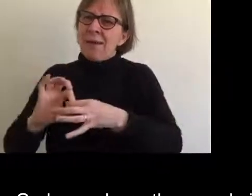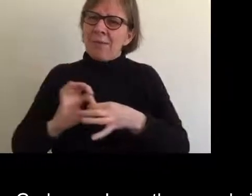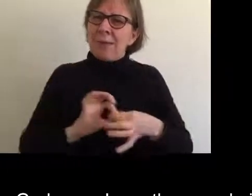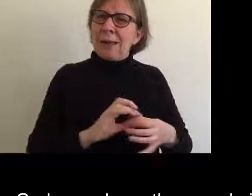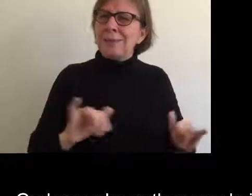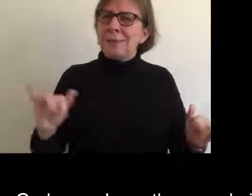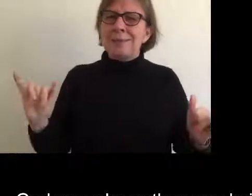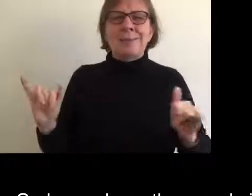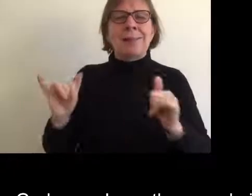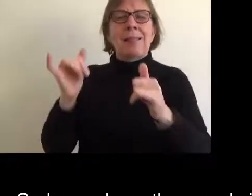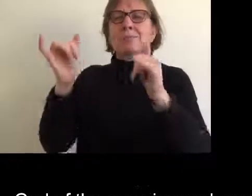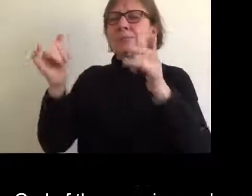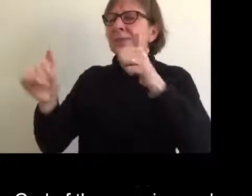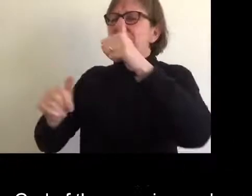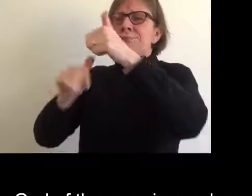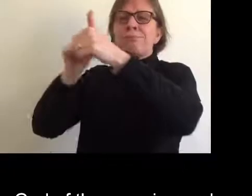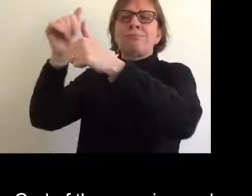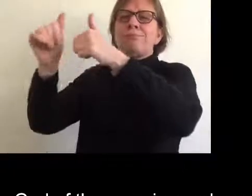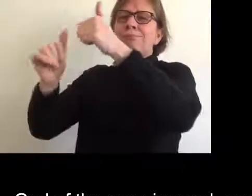with joy.